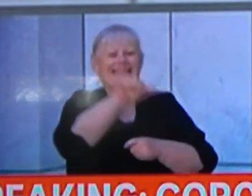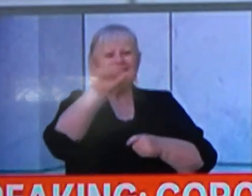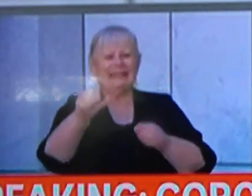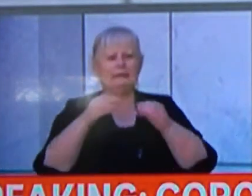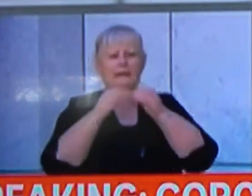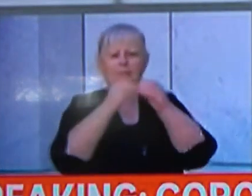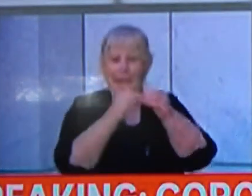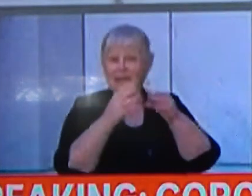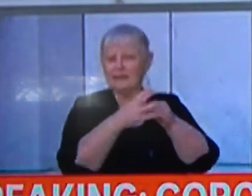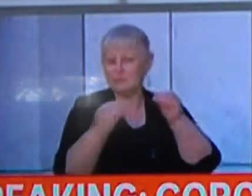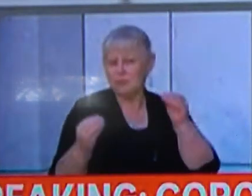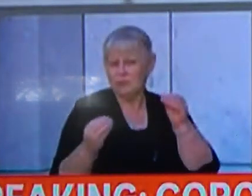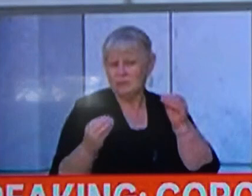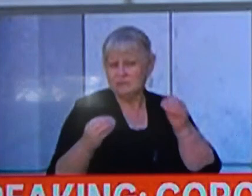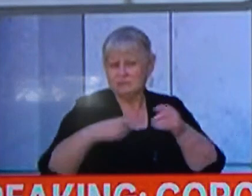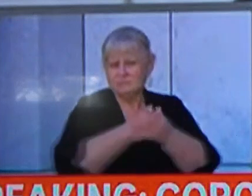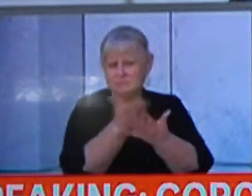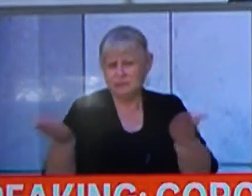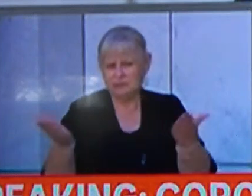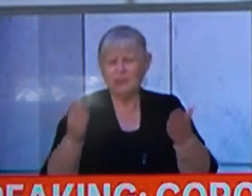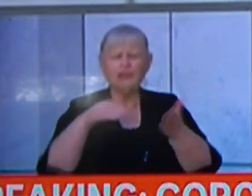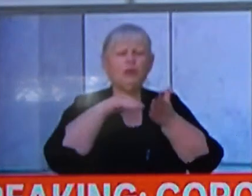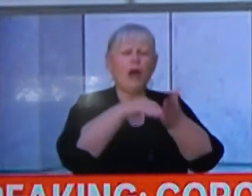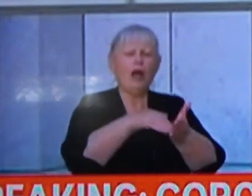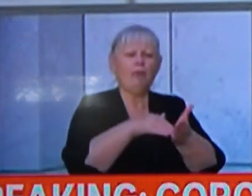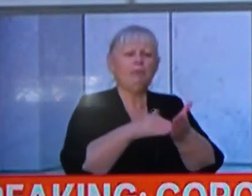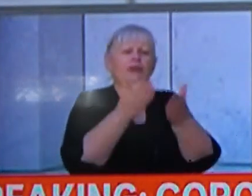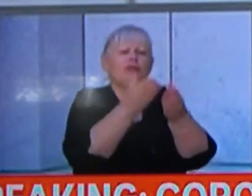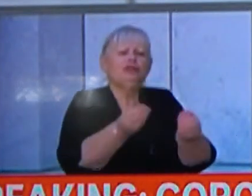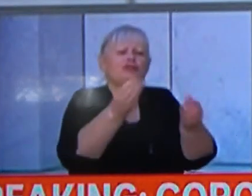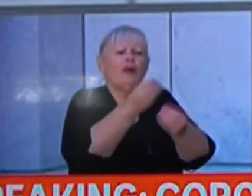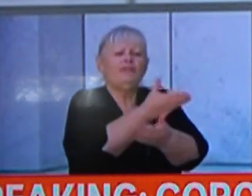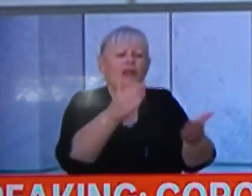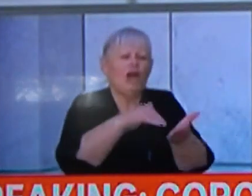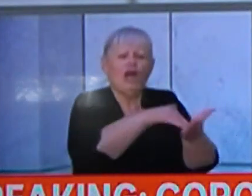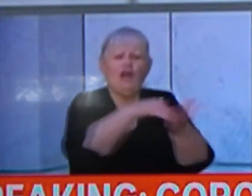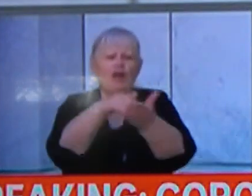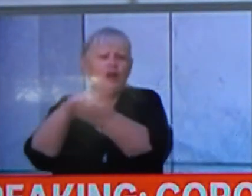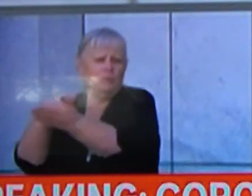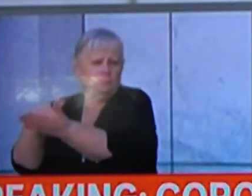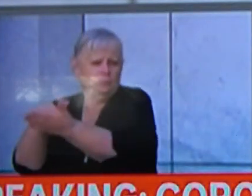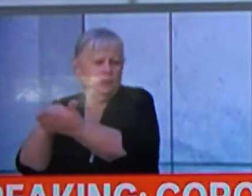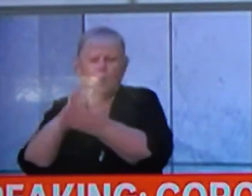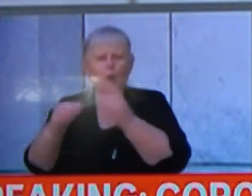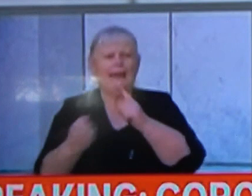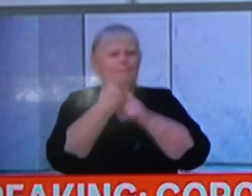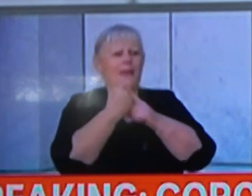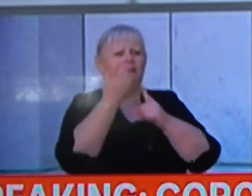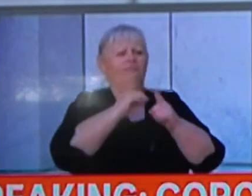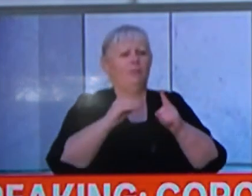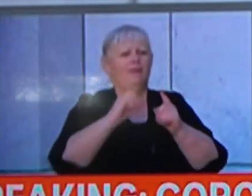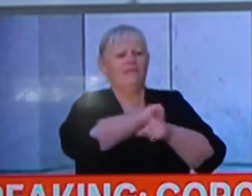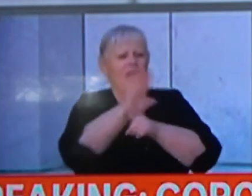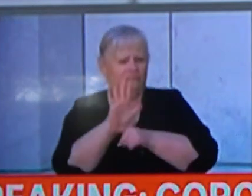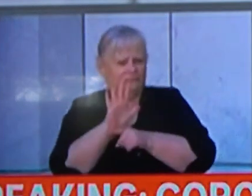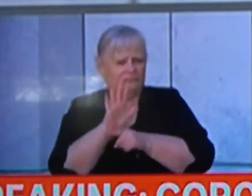$66 billion, to cushion the blow to households as a result of the coronavirus and